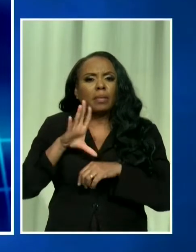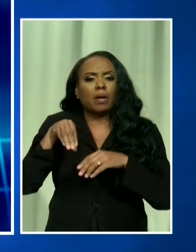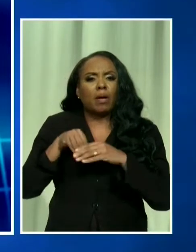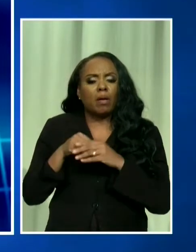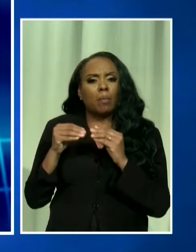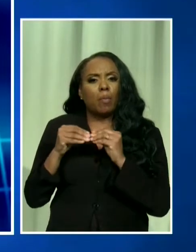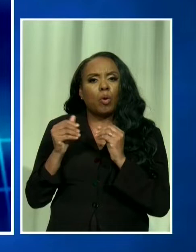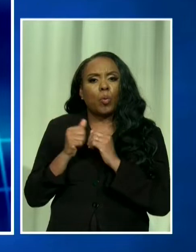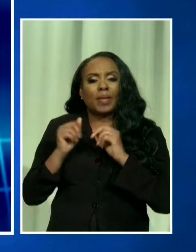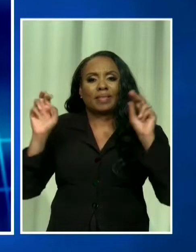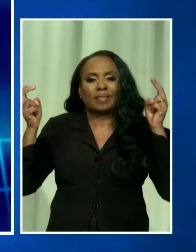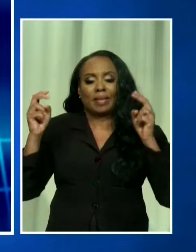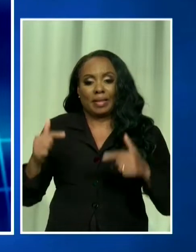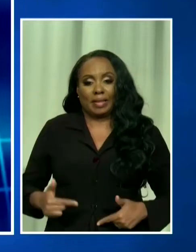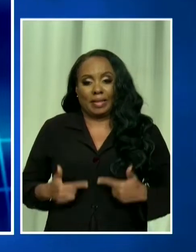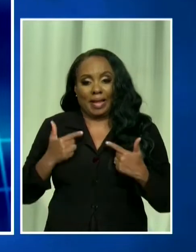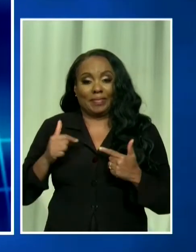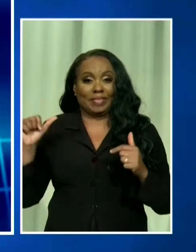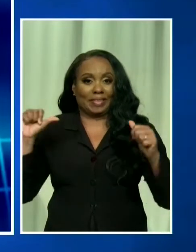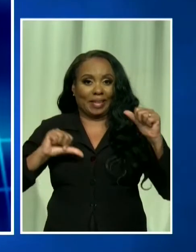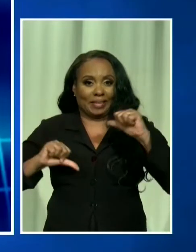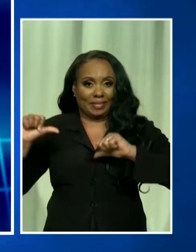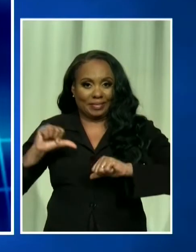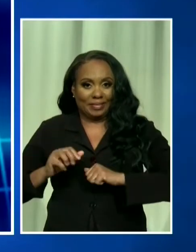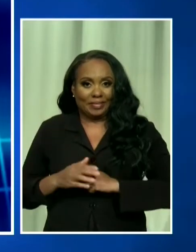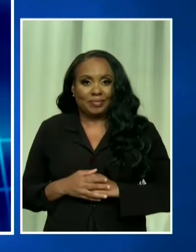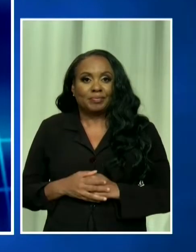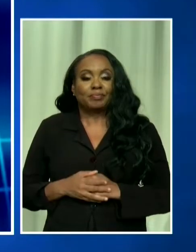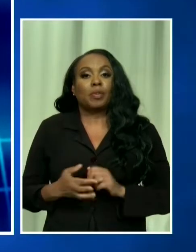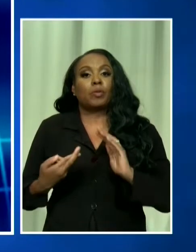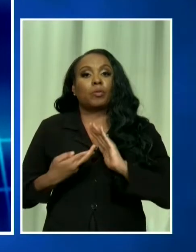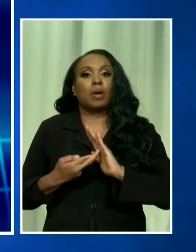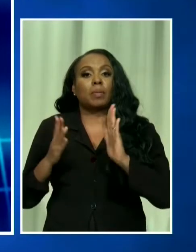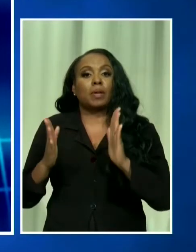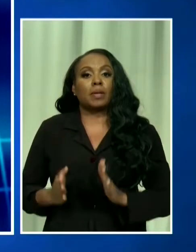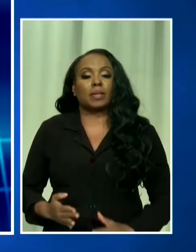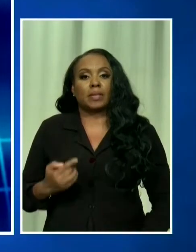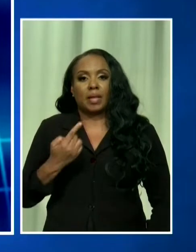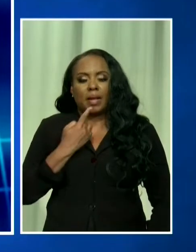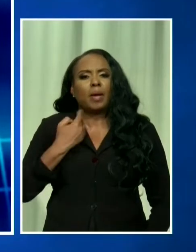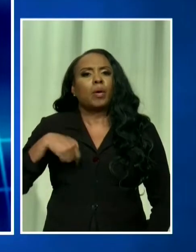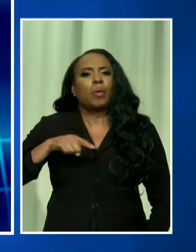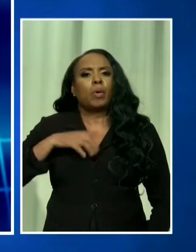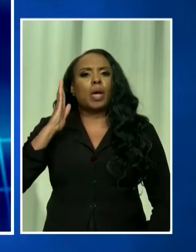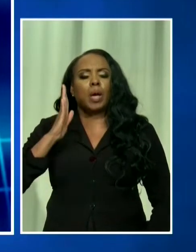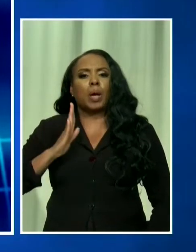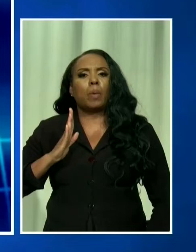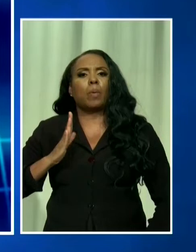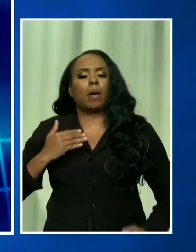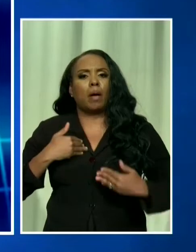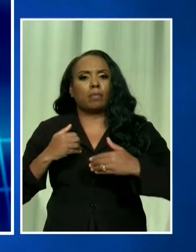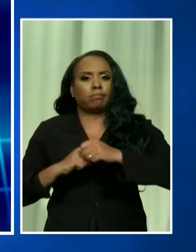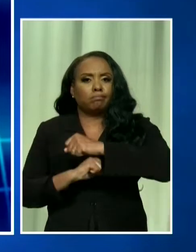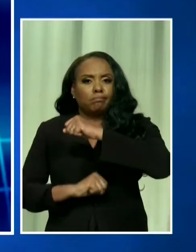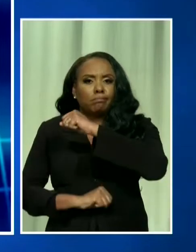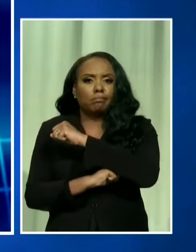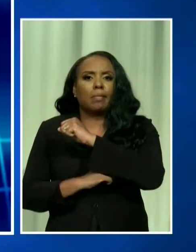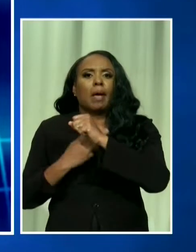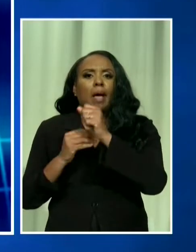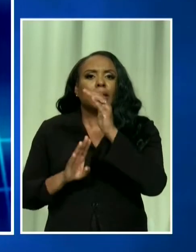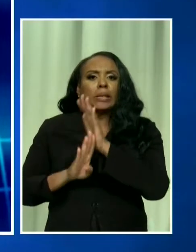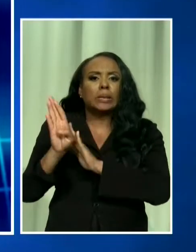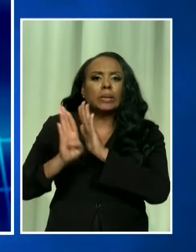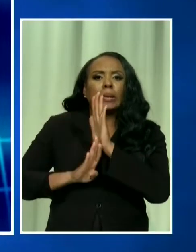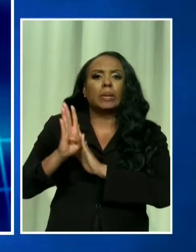industry. Chairman of Export Barbados, Adrian Padmore, says the country will build on the foundation in the sector, which features several